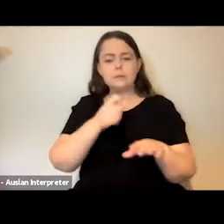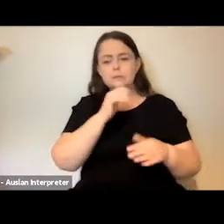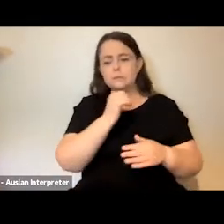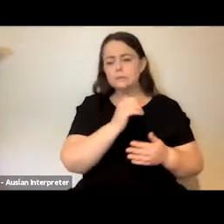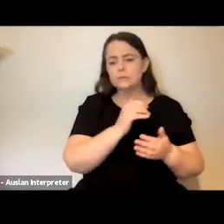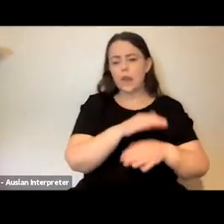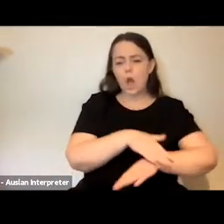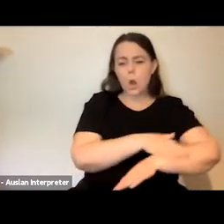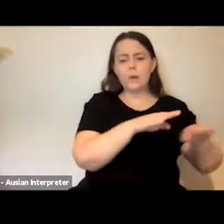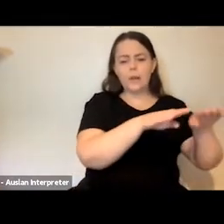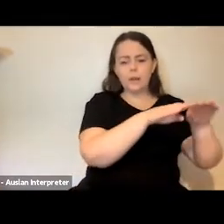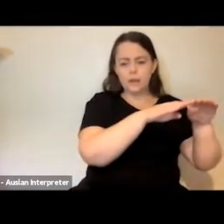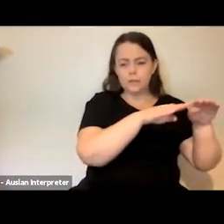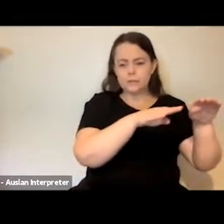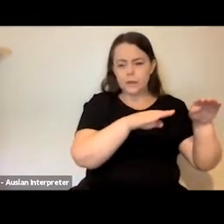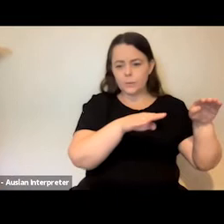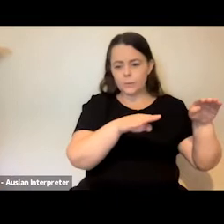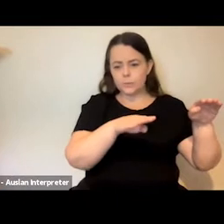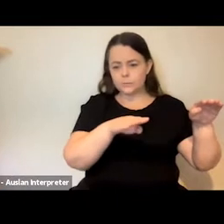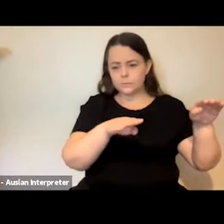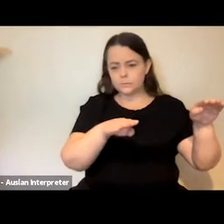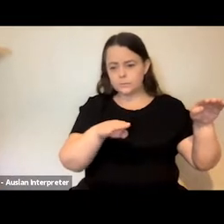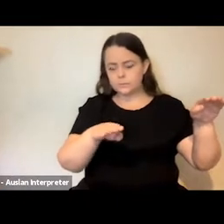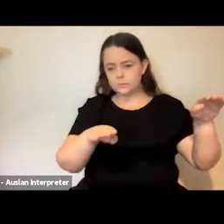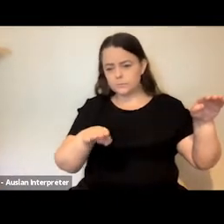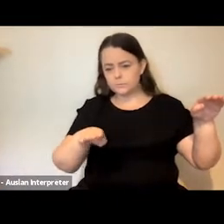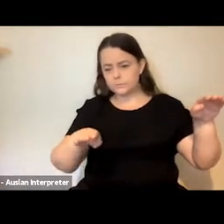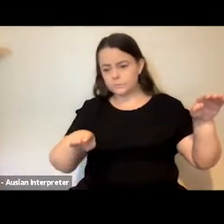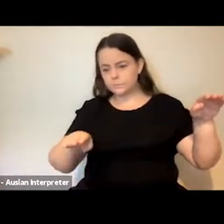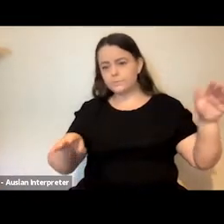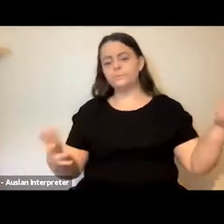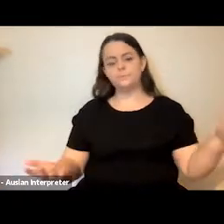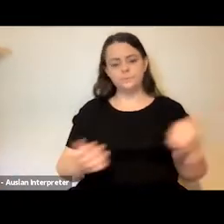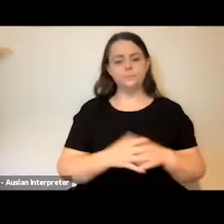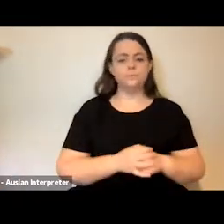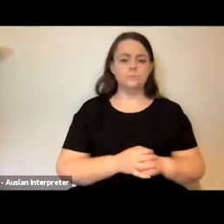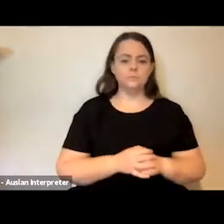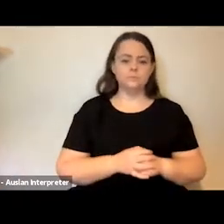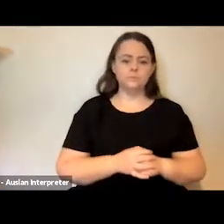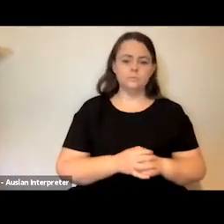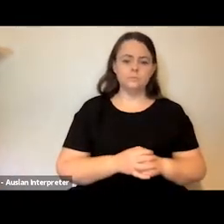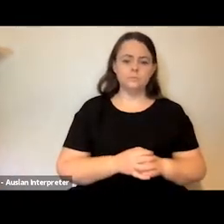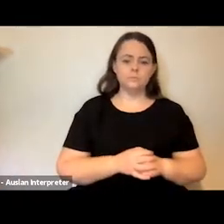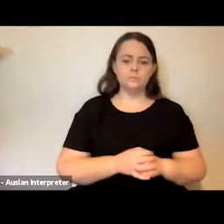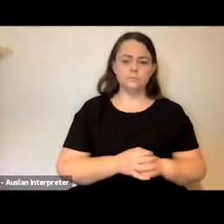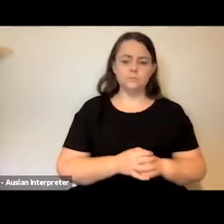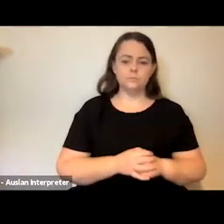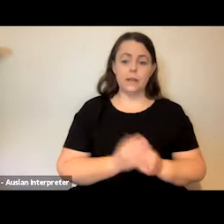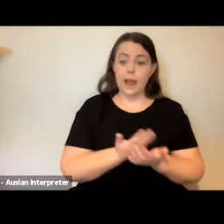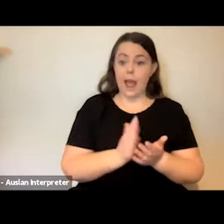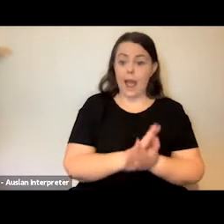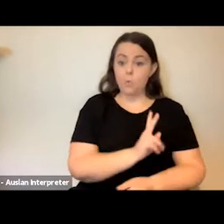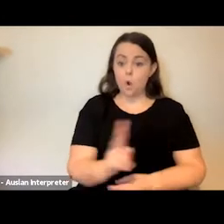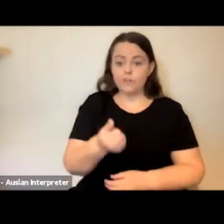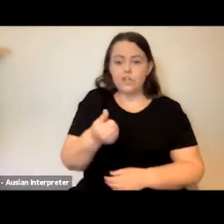been seeing for a while. And again, frequency of use has also remained relatively stable on